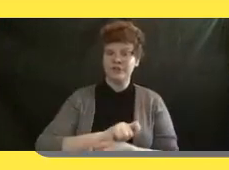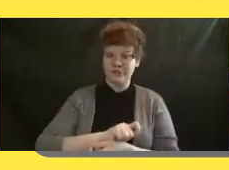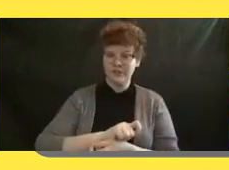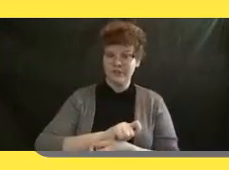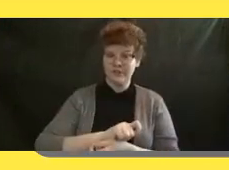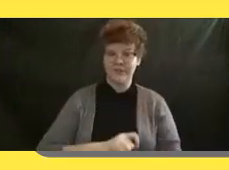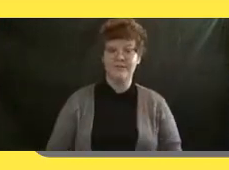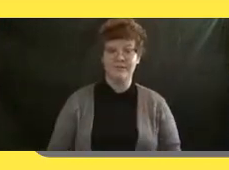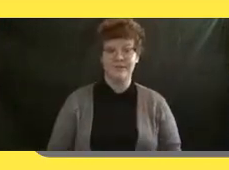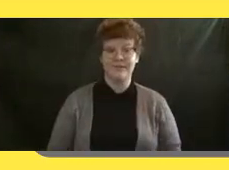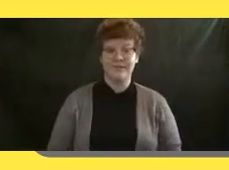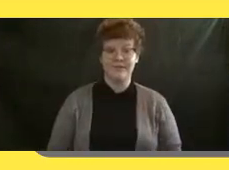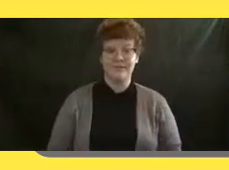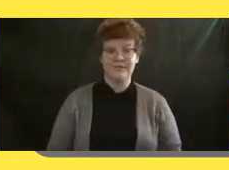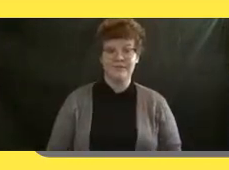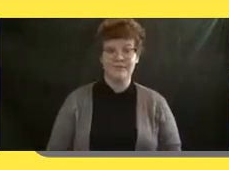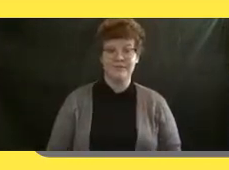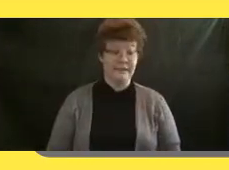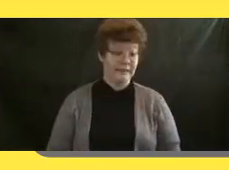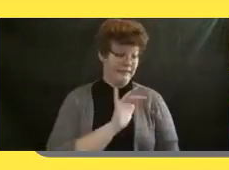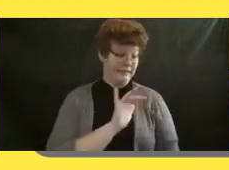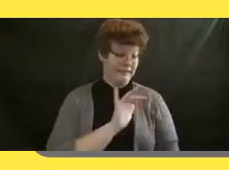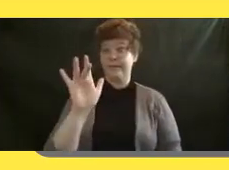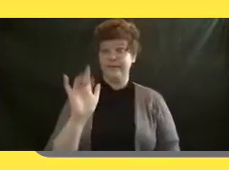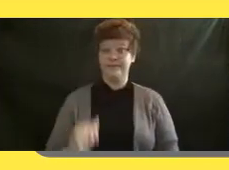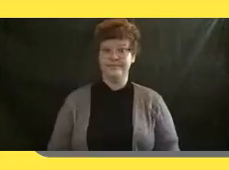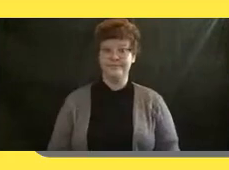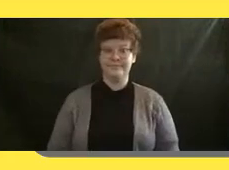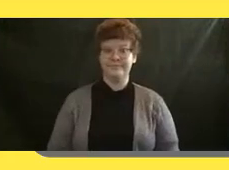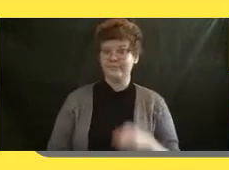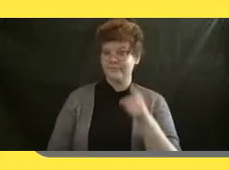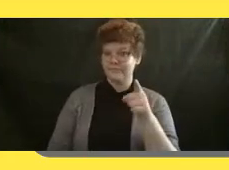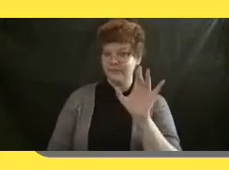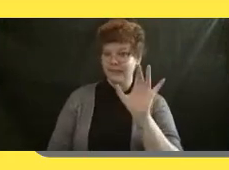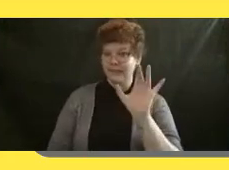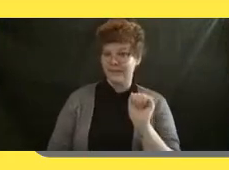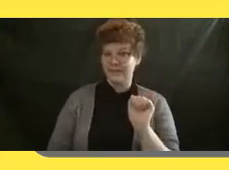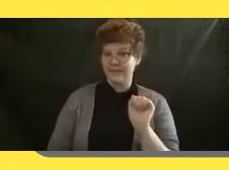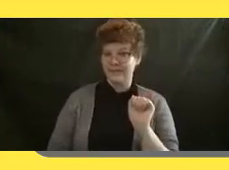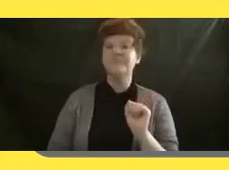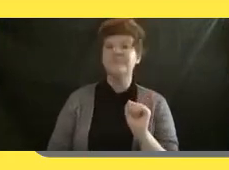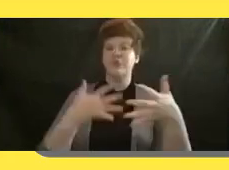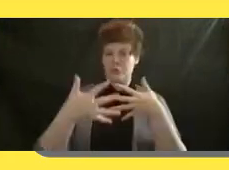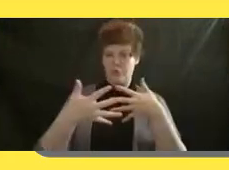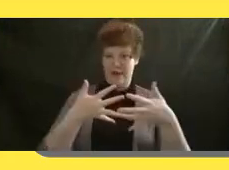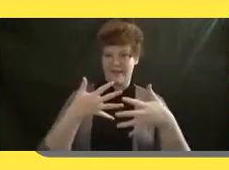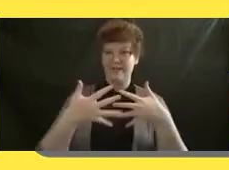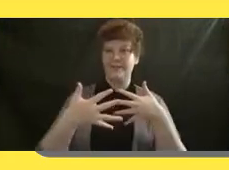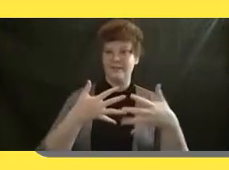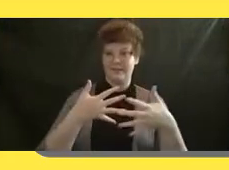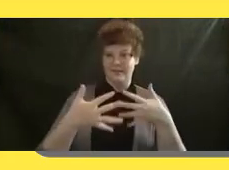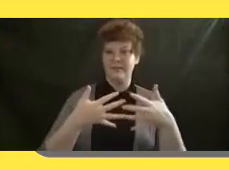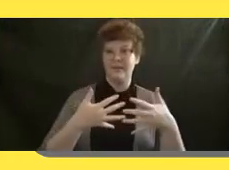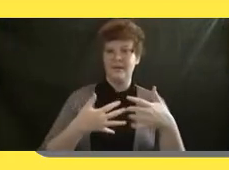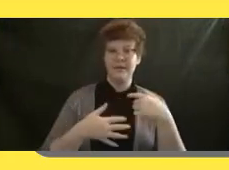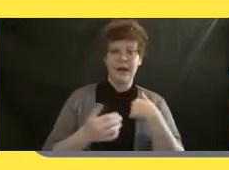one here. There we go. I click there and it's that one. If I click here, it's the gray. Well, I want it to be